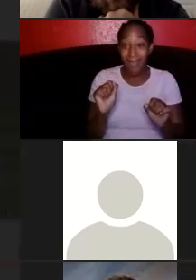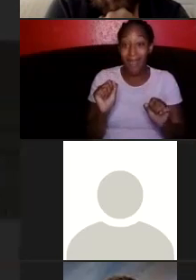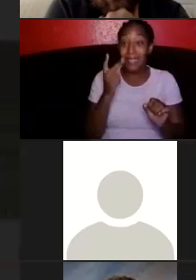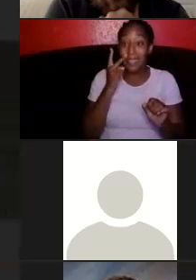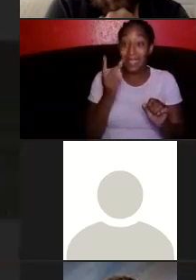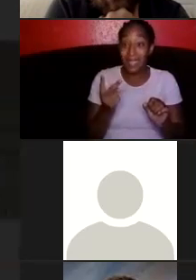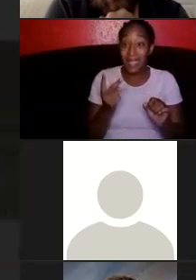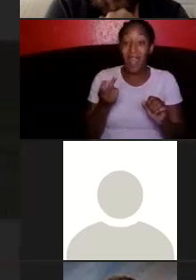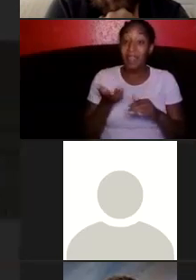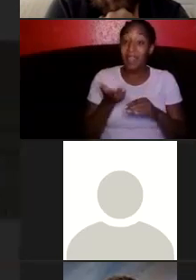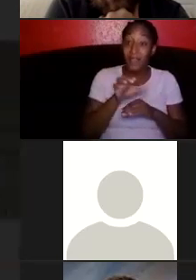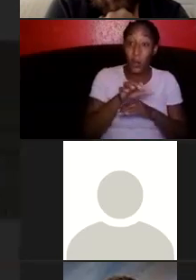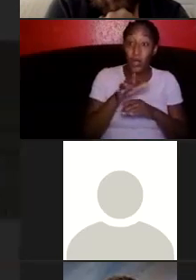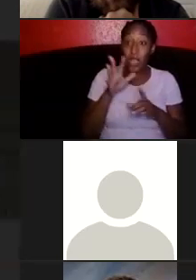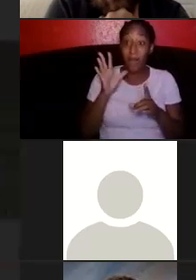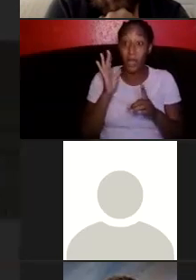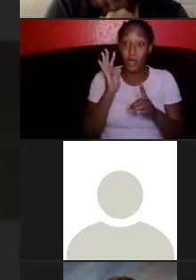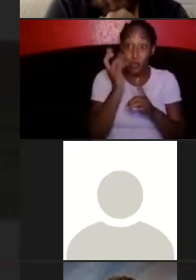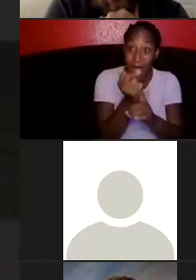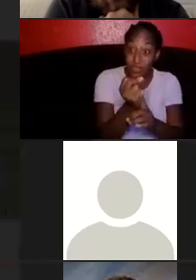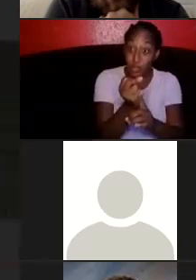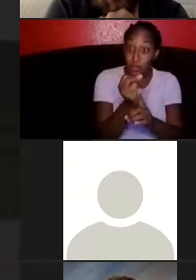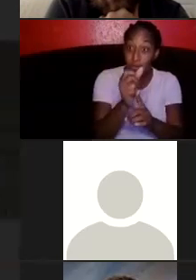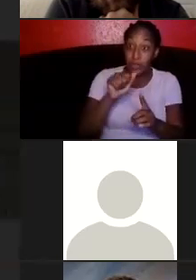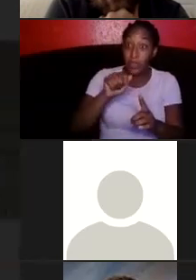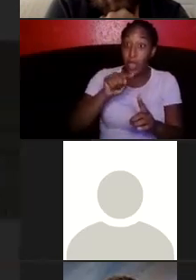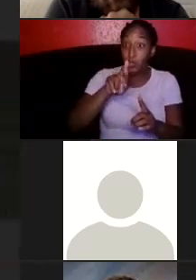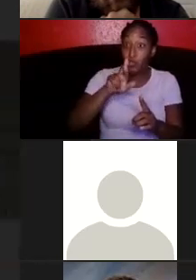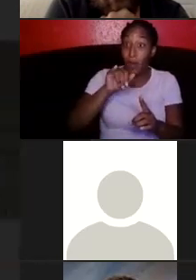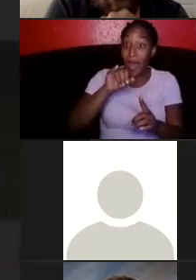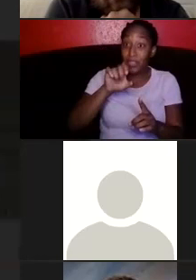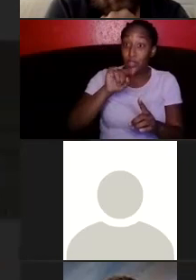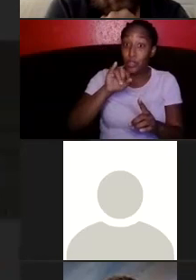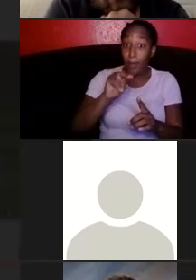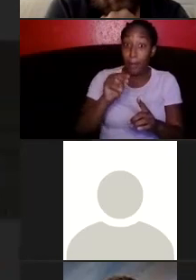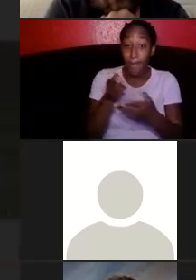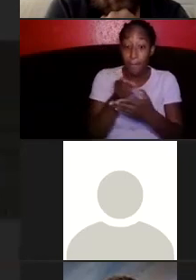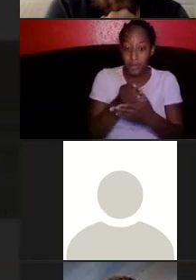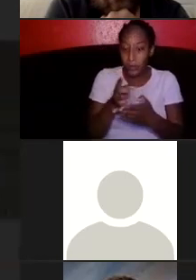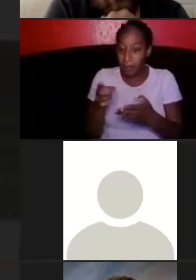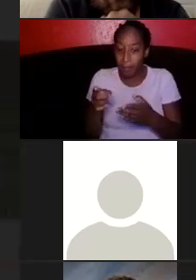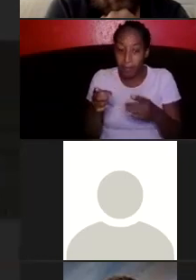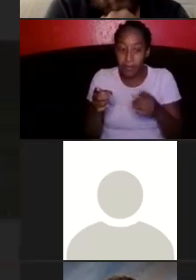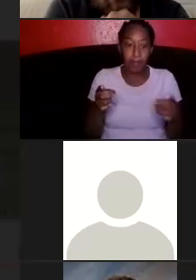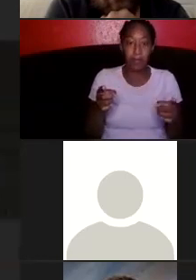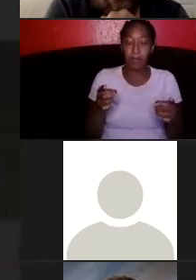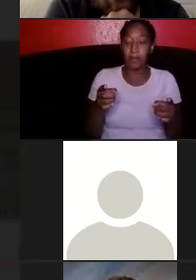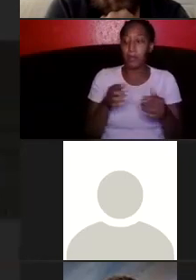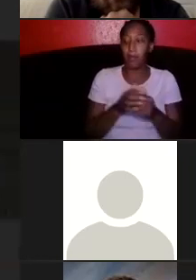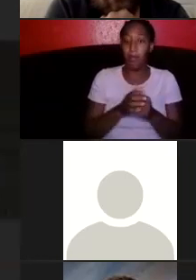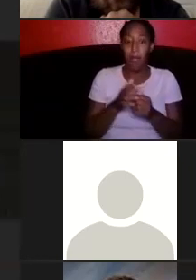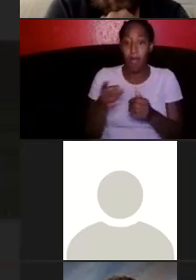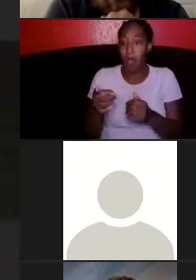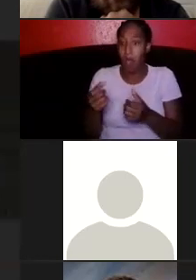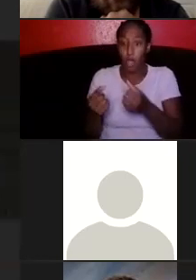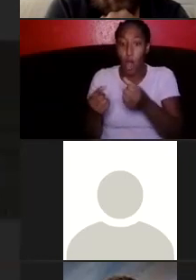it's the Earth and a student, whether it's two apples, whether it's the moon